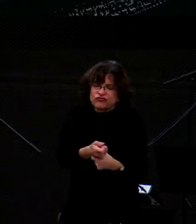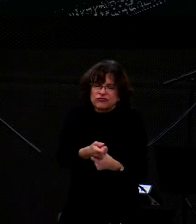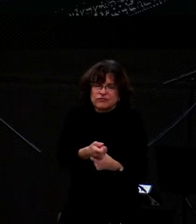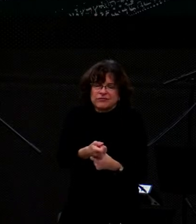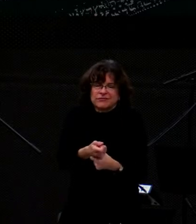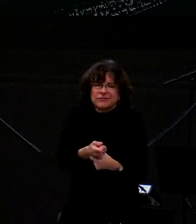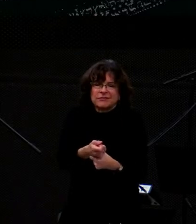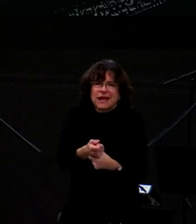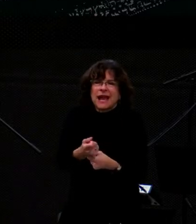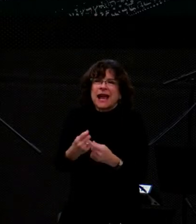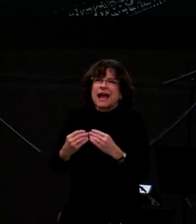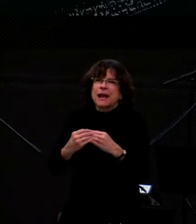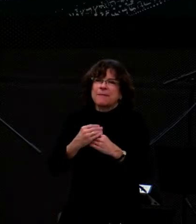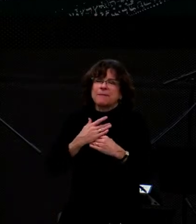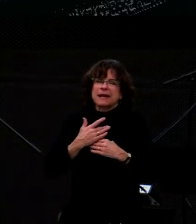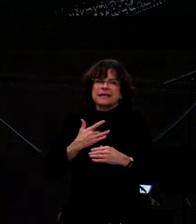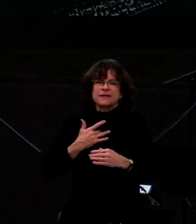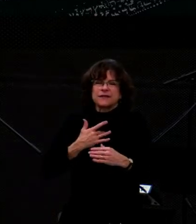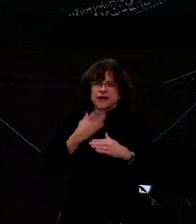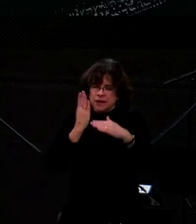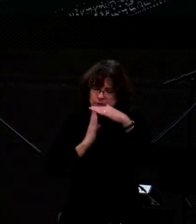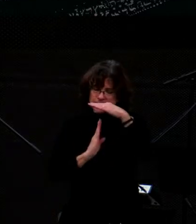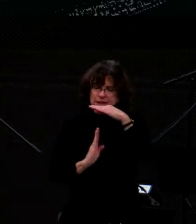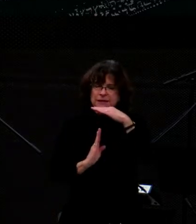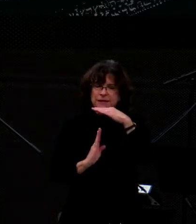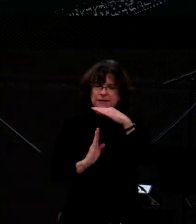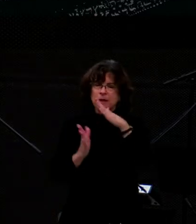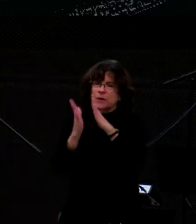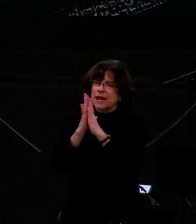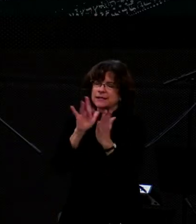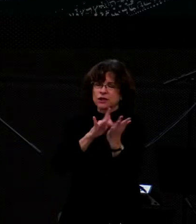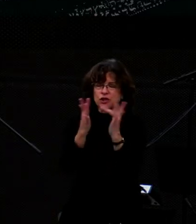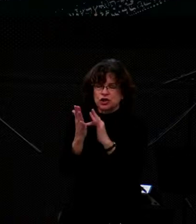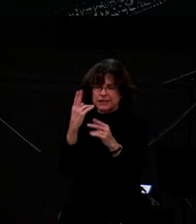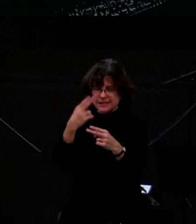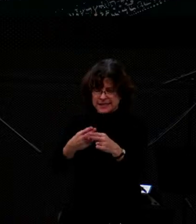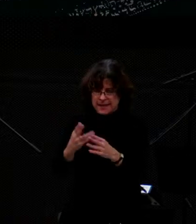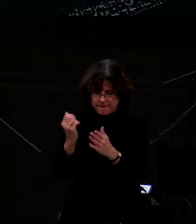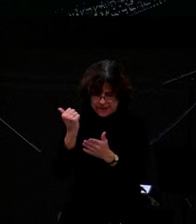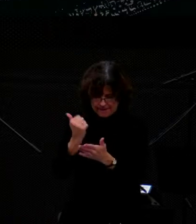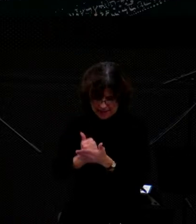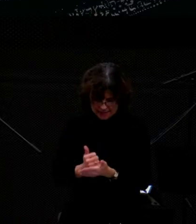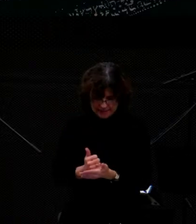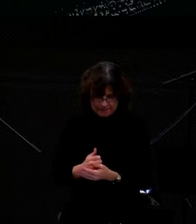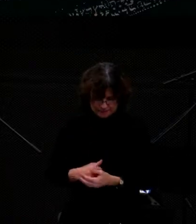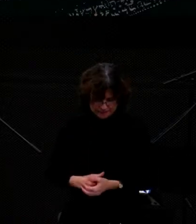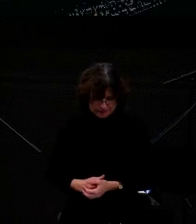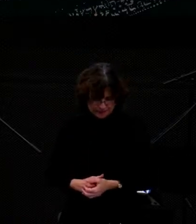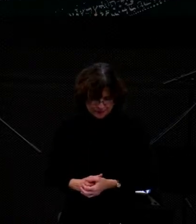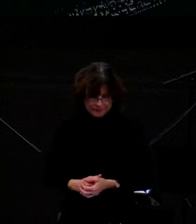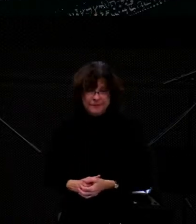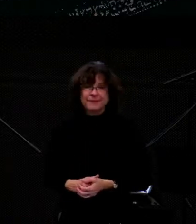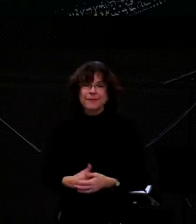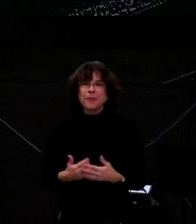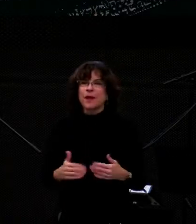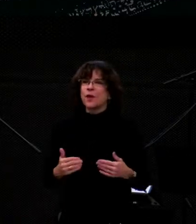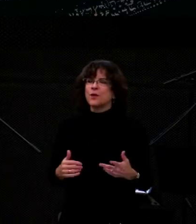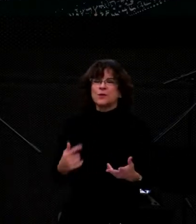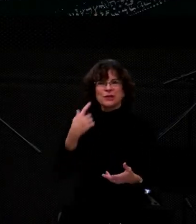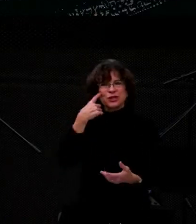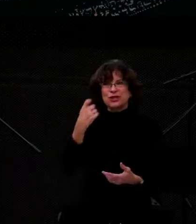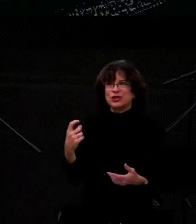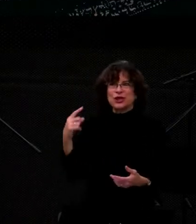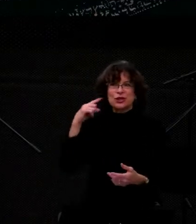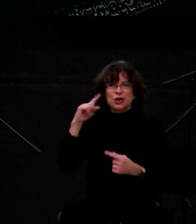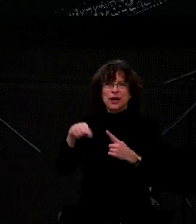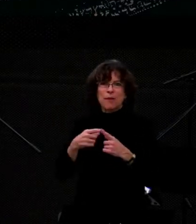that you might raise us up? We ask in Jesus' name, amen. When you hear about foster care and all of the